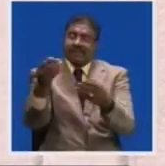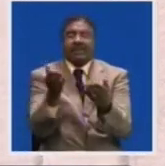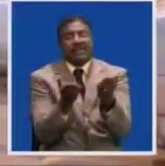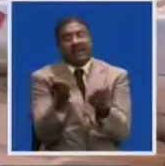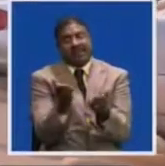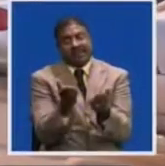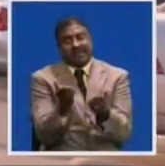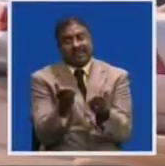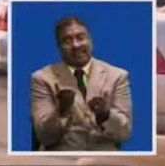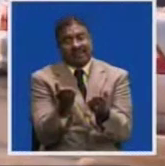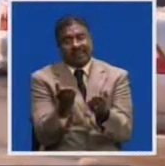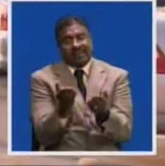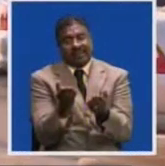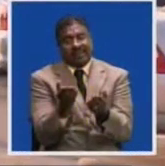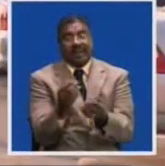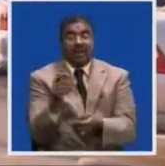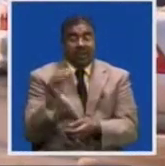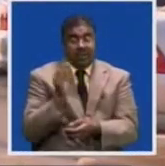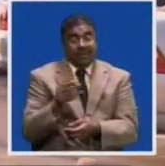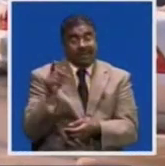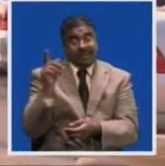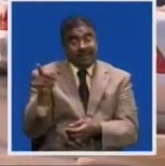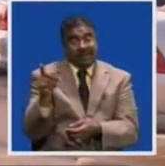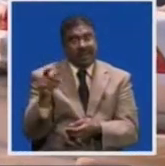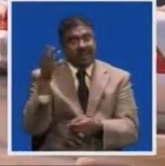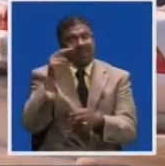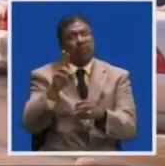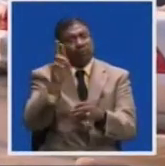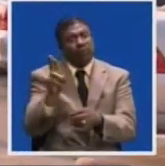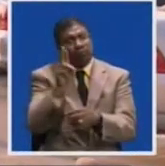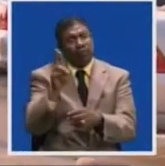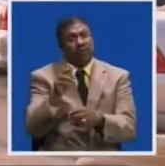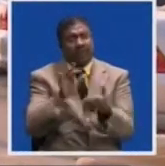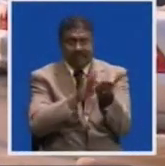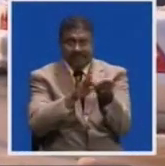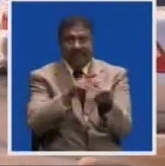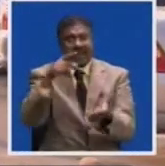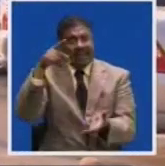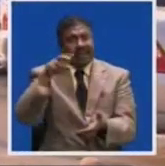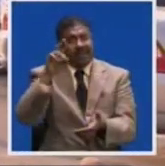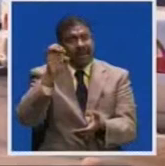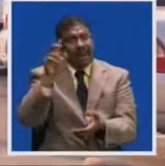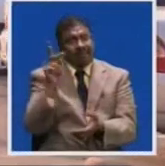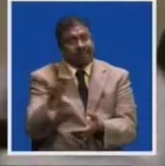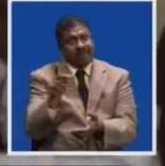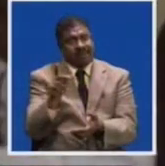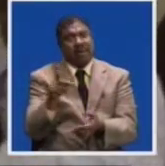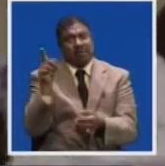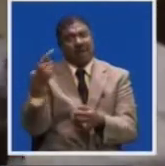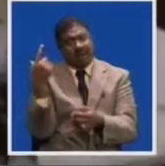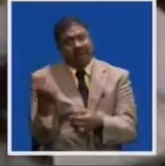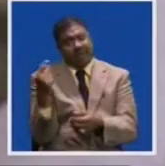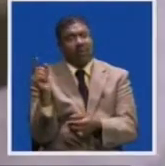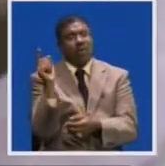brothels. For Irene, who has been using PrEP alongside other preventive methods, going for regular health